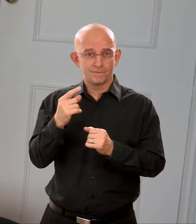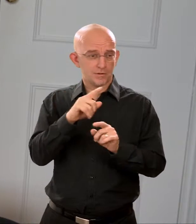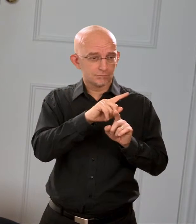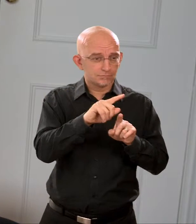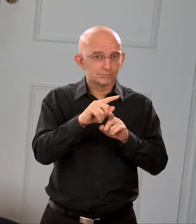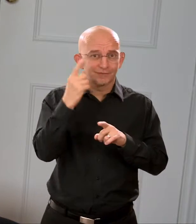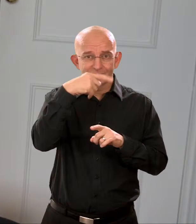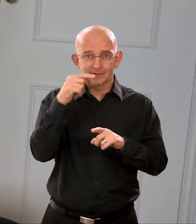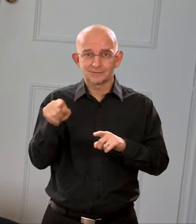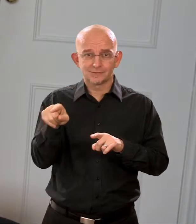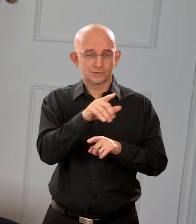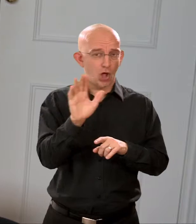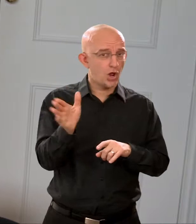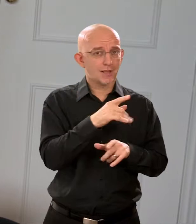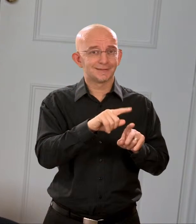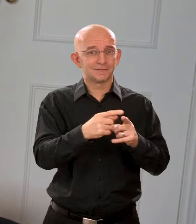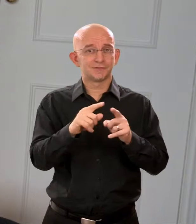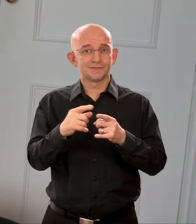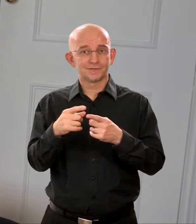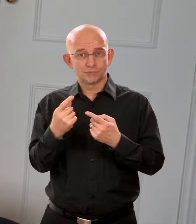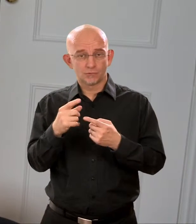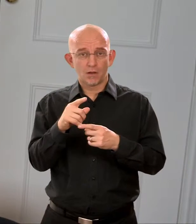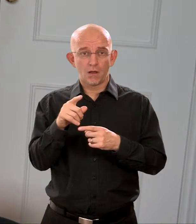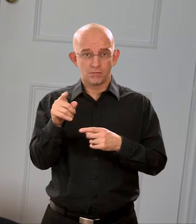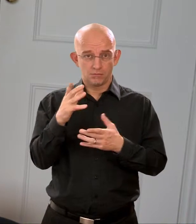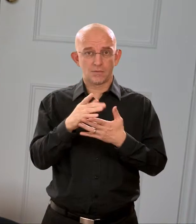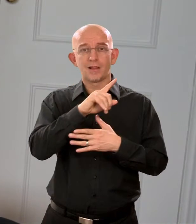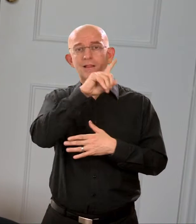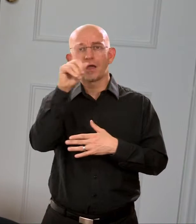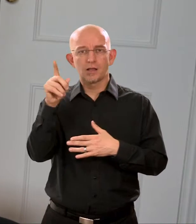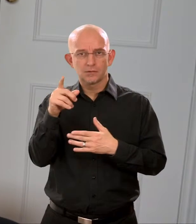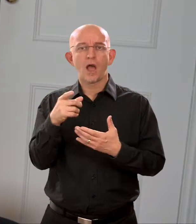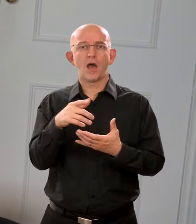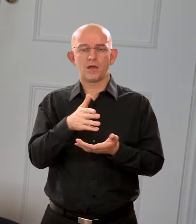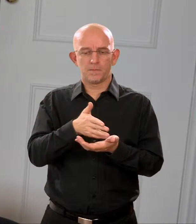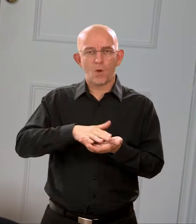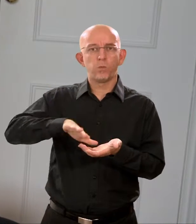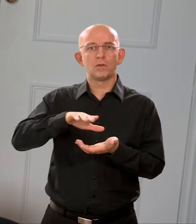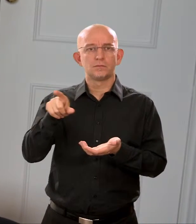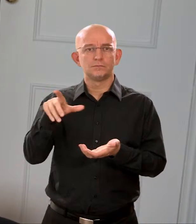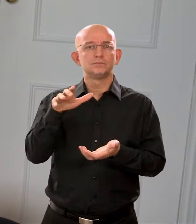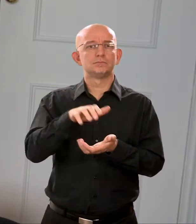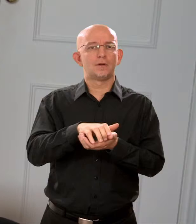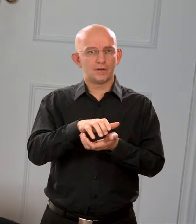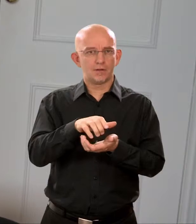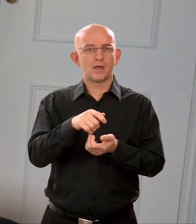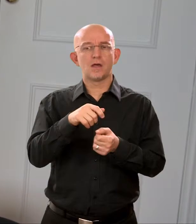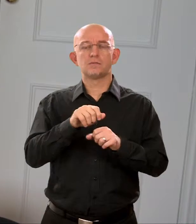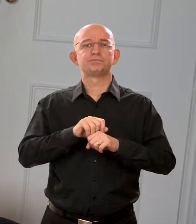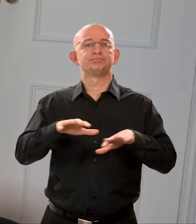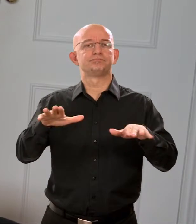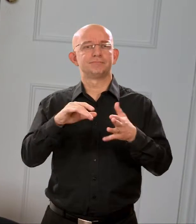single head is different. She later on then had a mold, and the whole Sasha